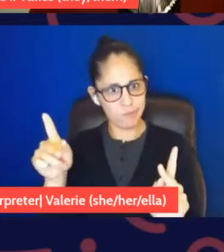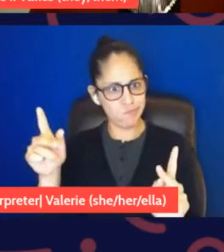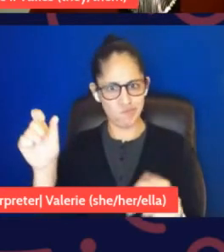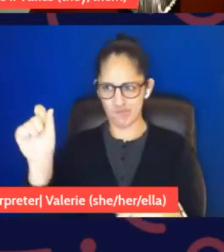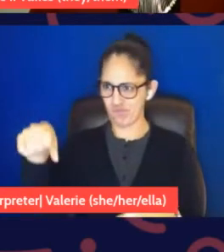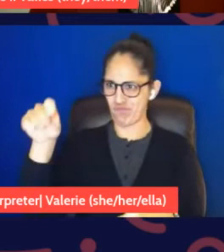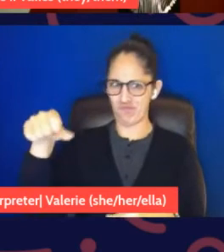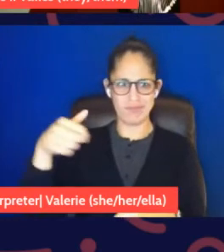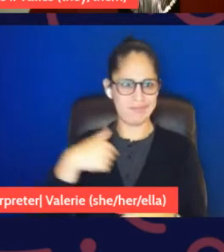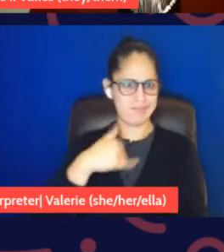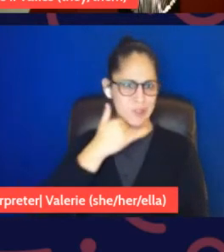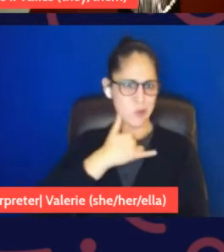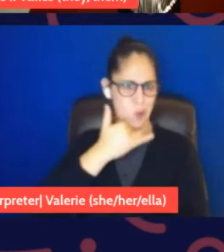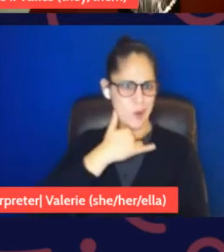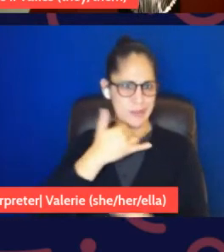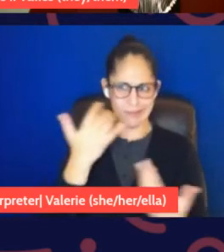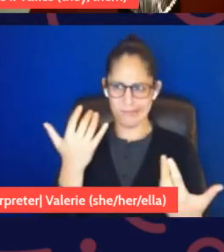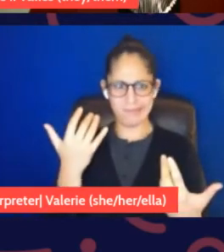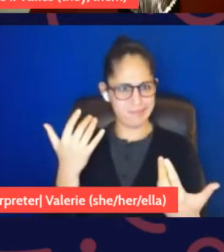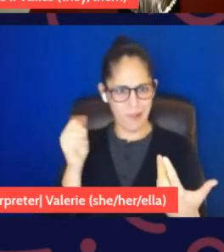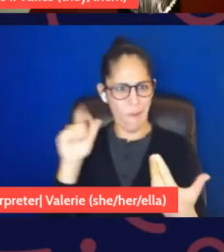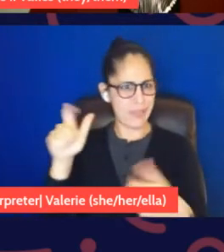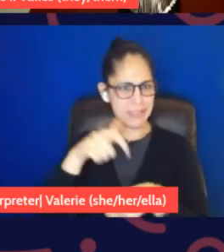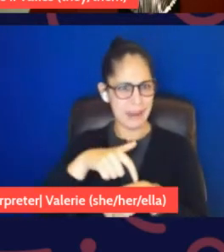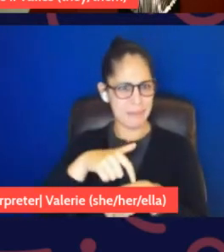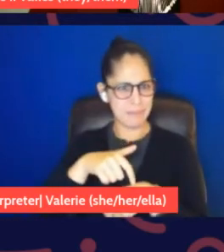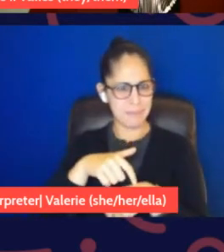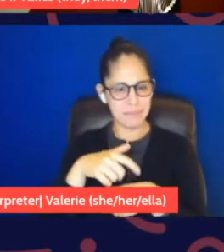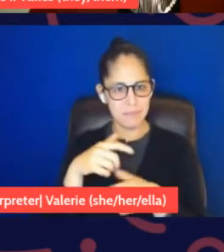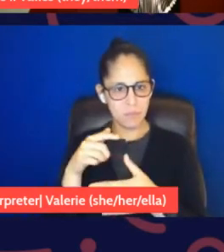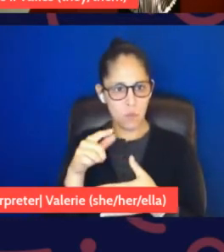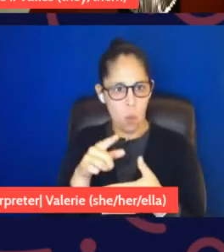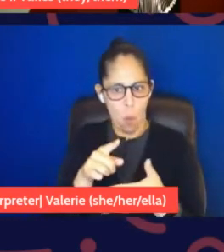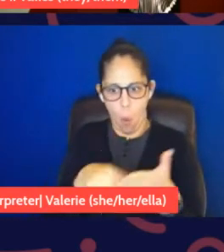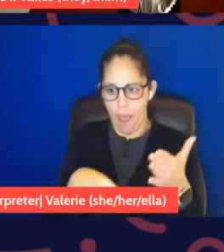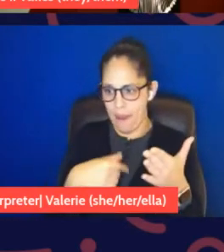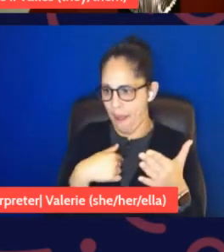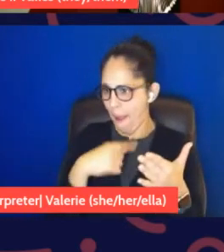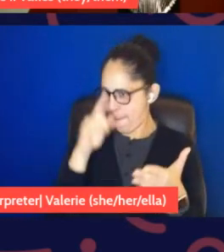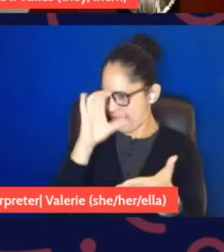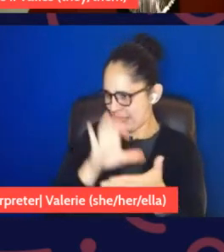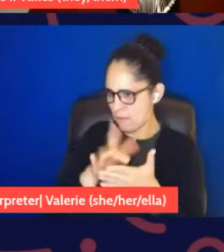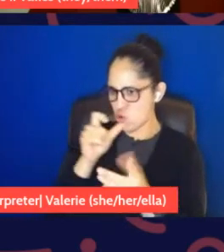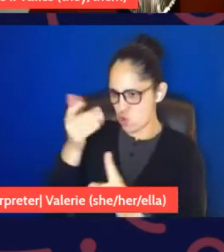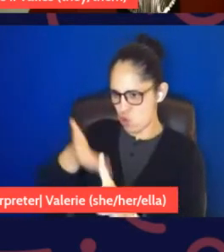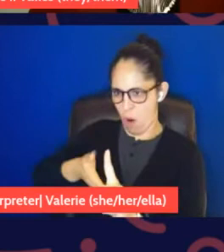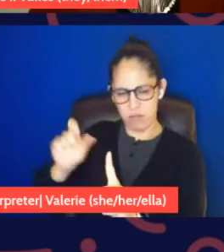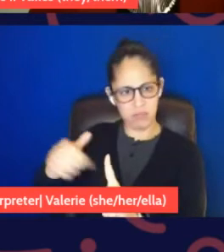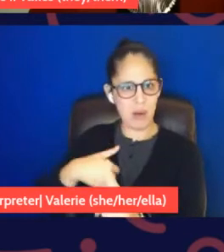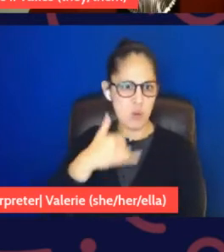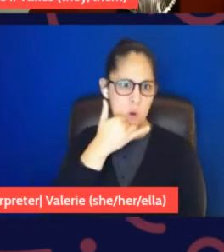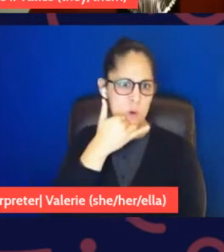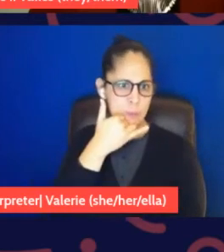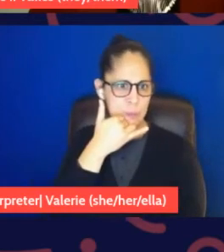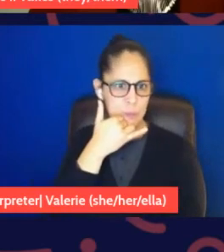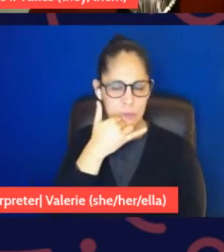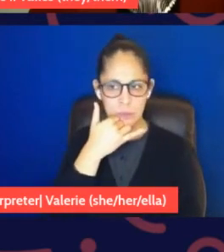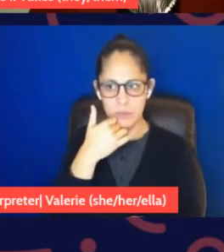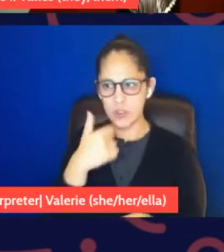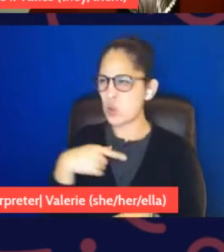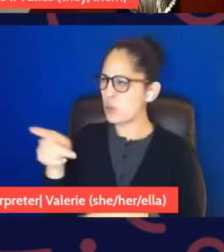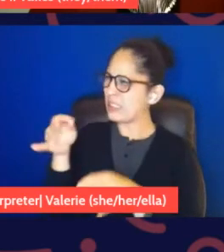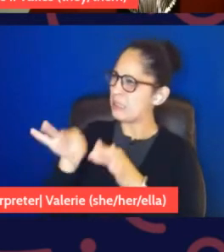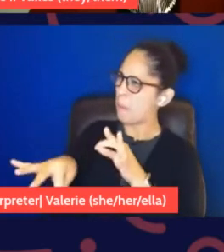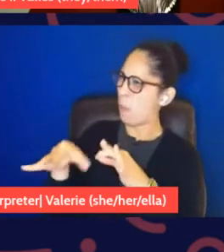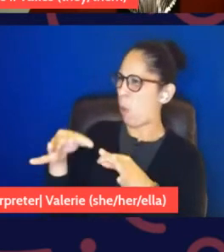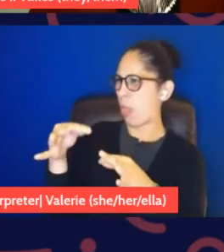it wrong all the time. Yes, you're not what I thought you were, and yes, you are as complex as any human being, because